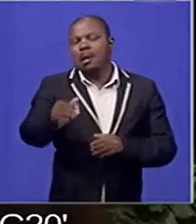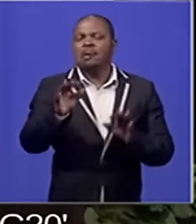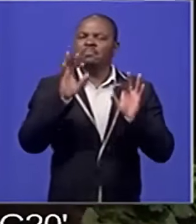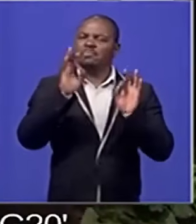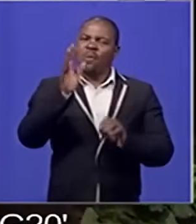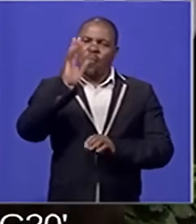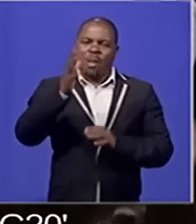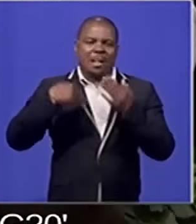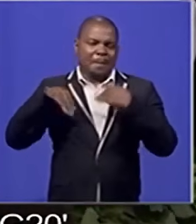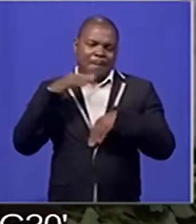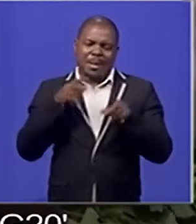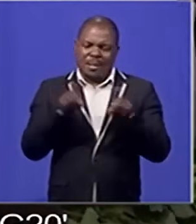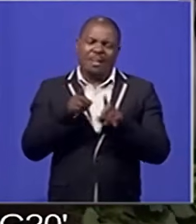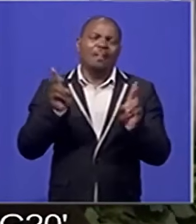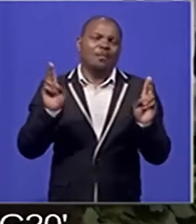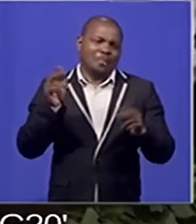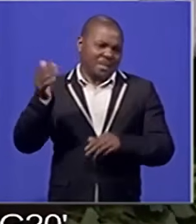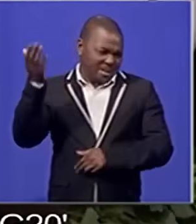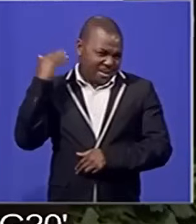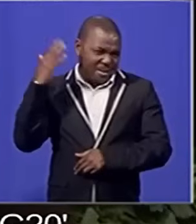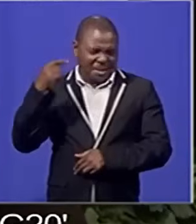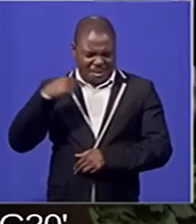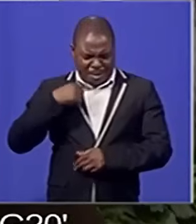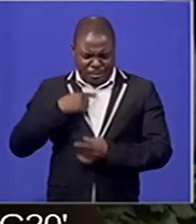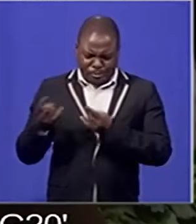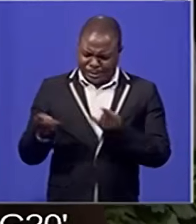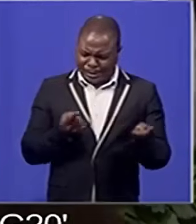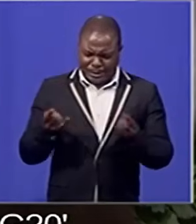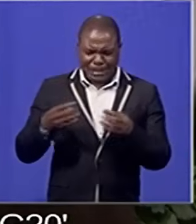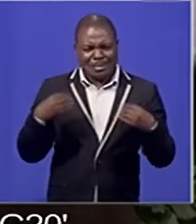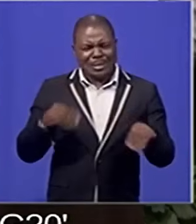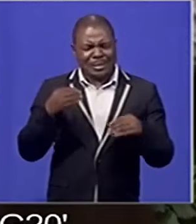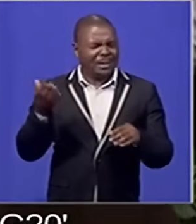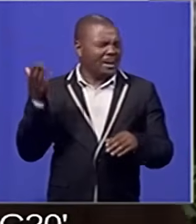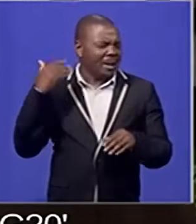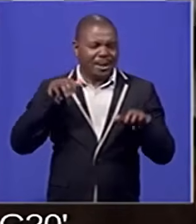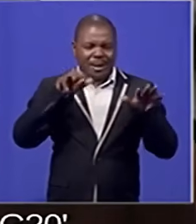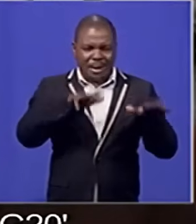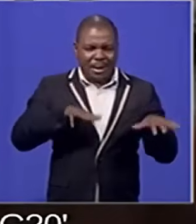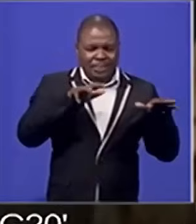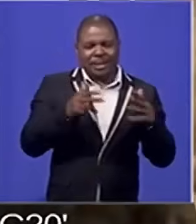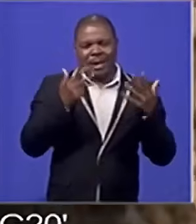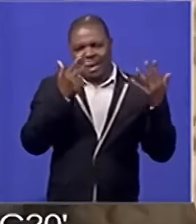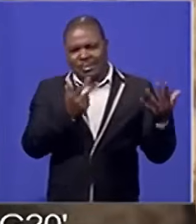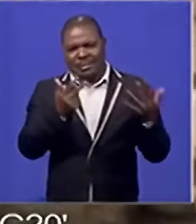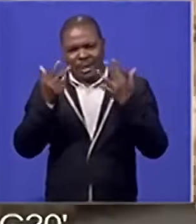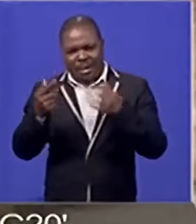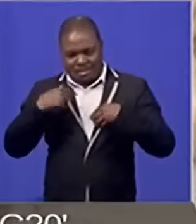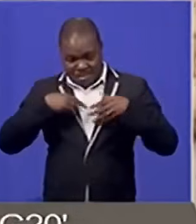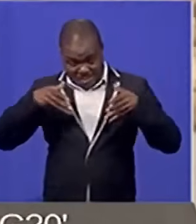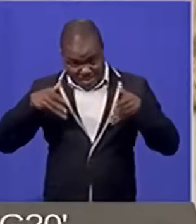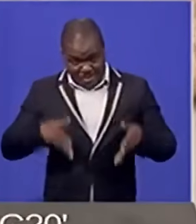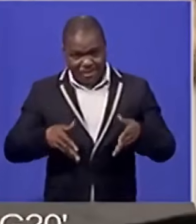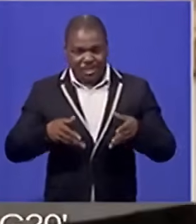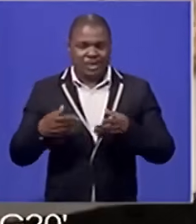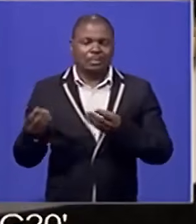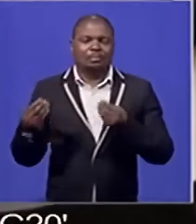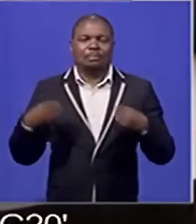e tla boela sekeng jwale ka kgale nna kgale ke rekiša mo ka bo ma 1988 ke le mo ke tsofala ke le gona